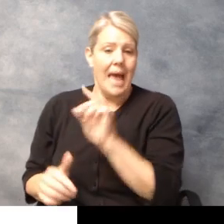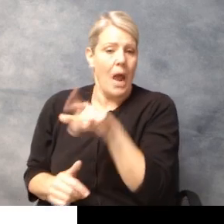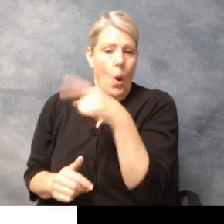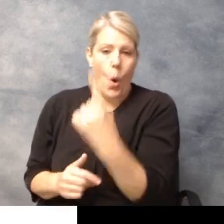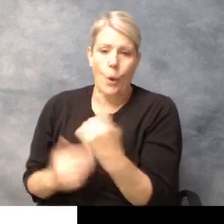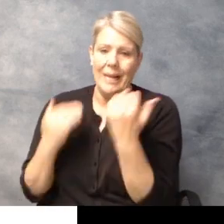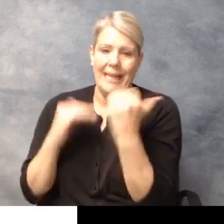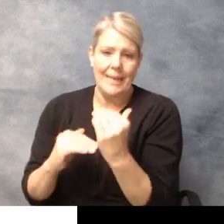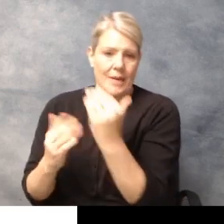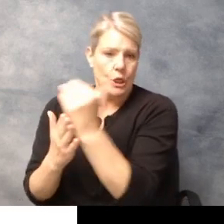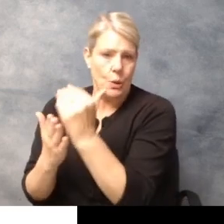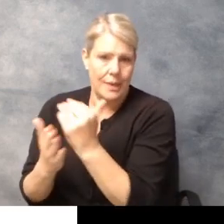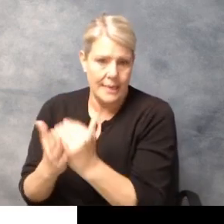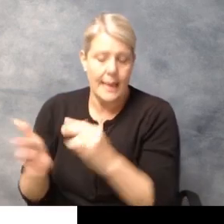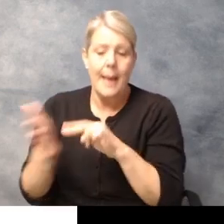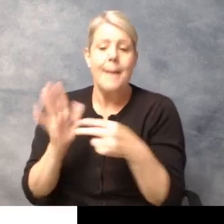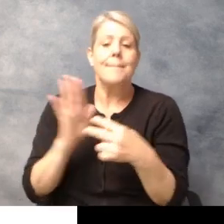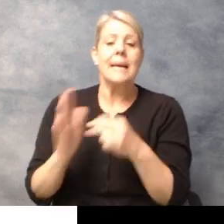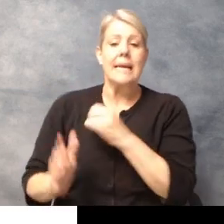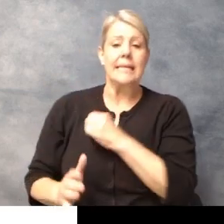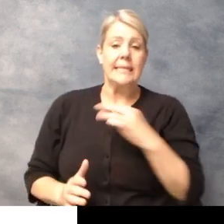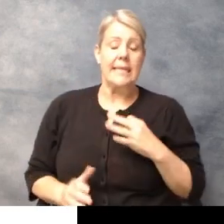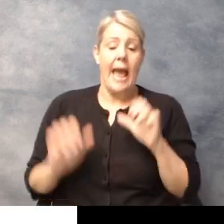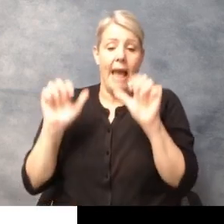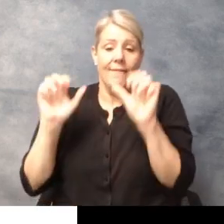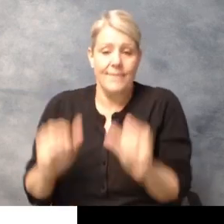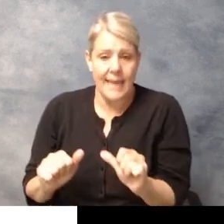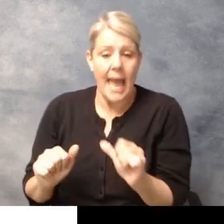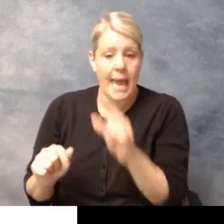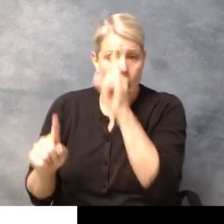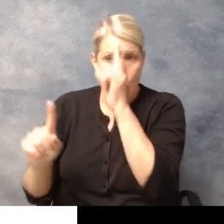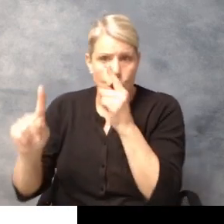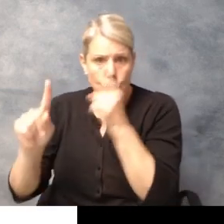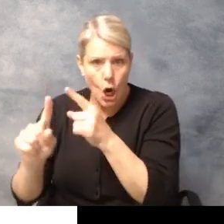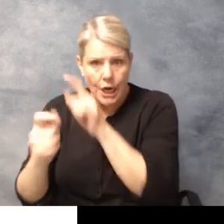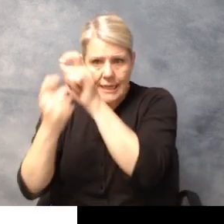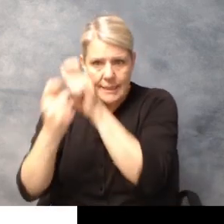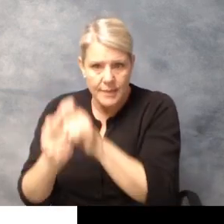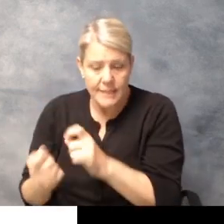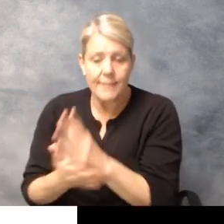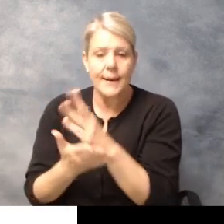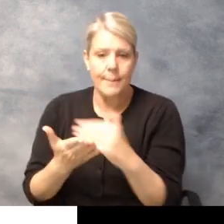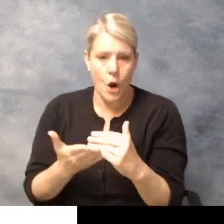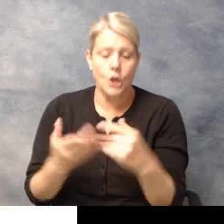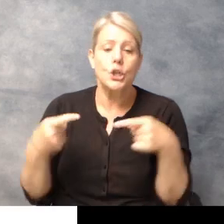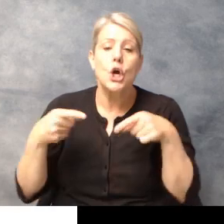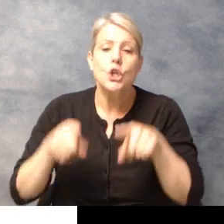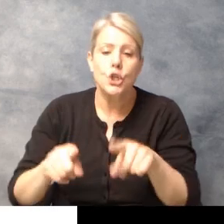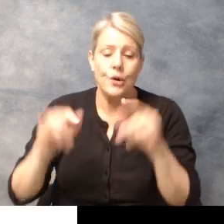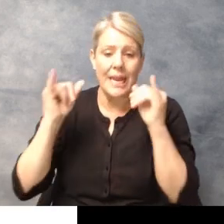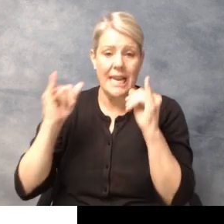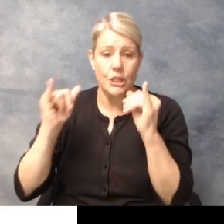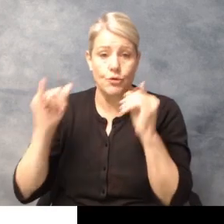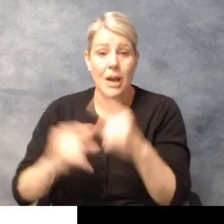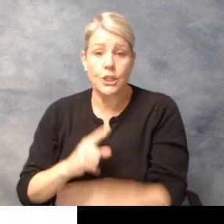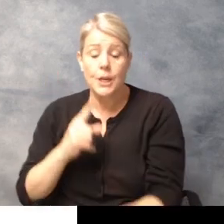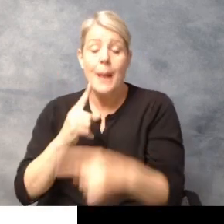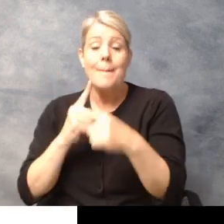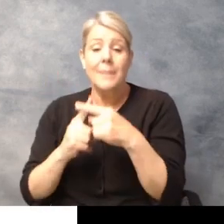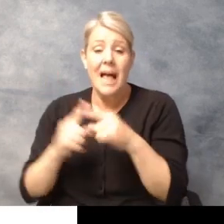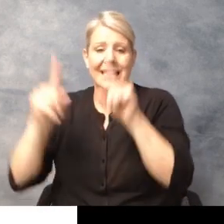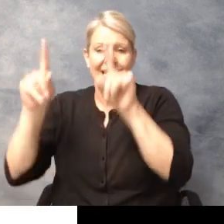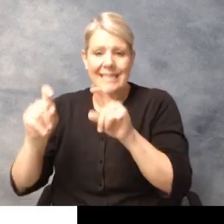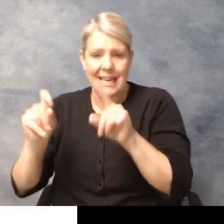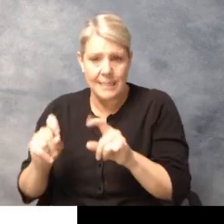so staff are able to target specific parts of the academic standard during instruction and assessment to prepare the